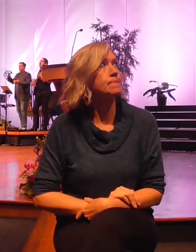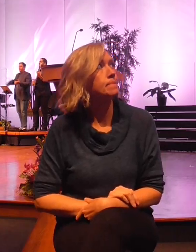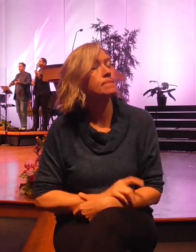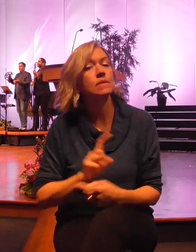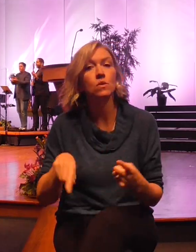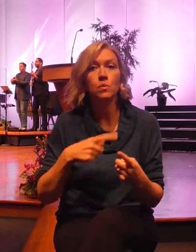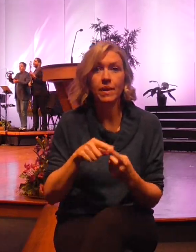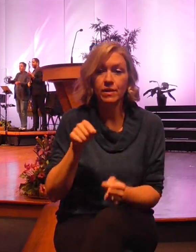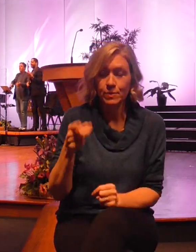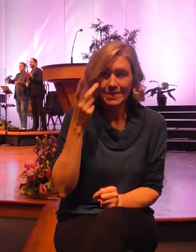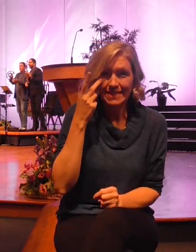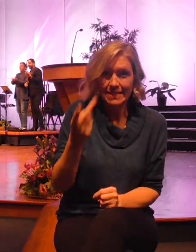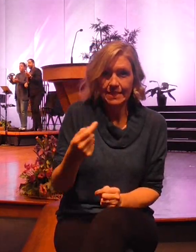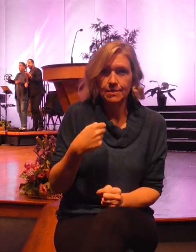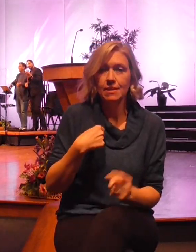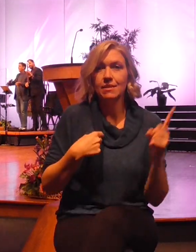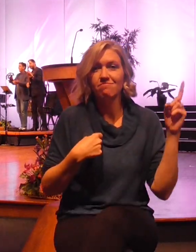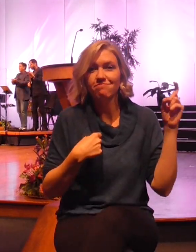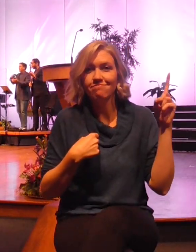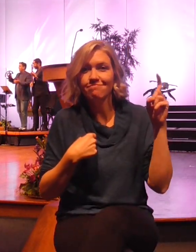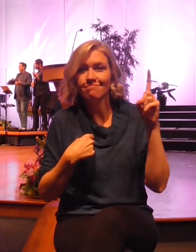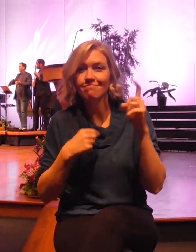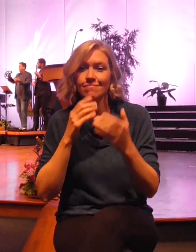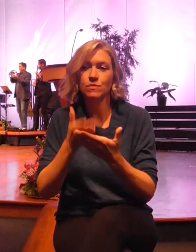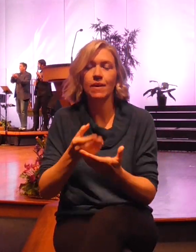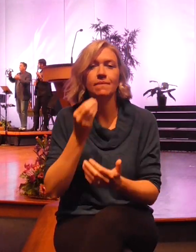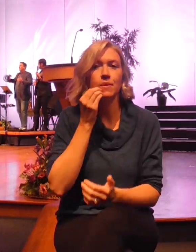When you see me coming home,